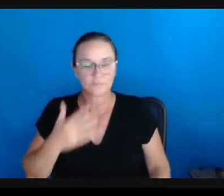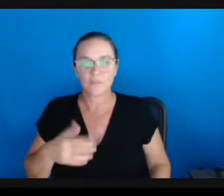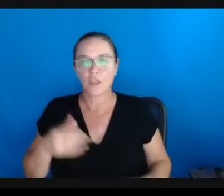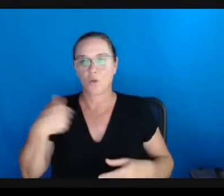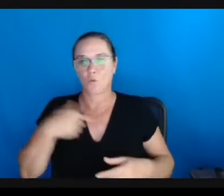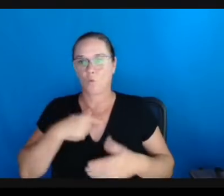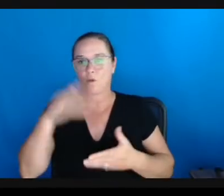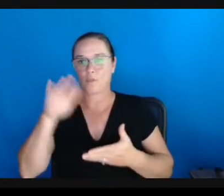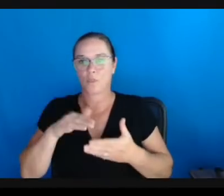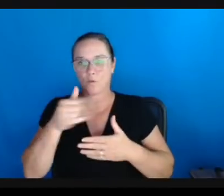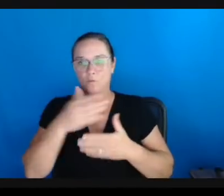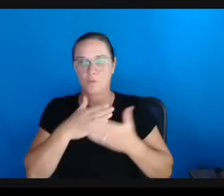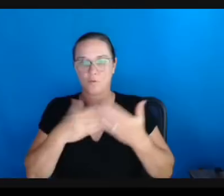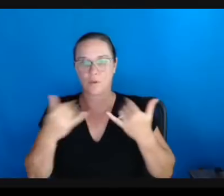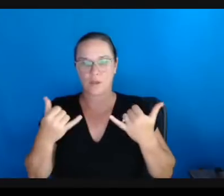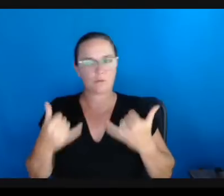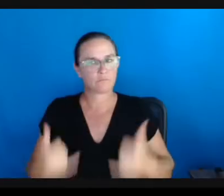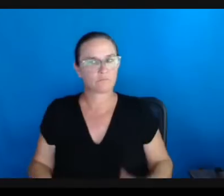now.